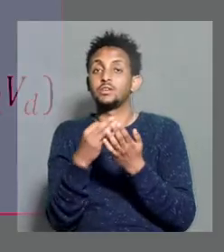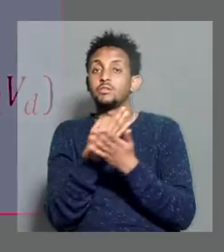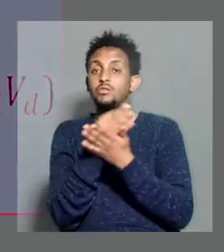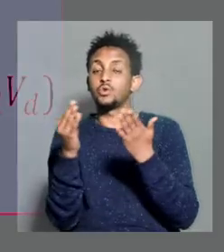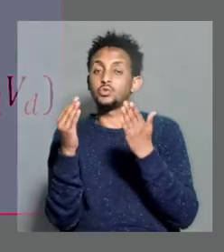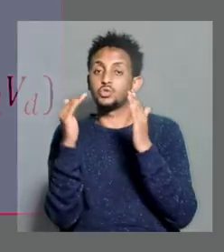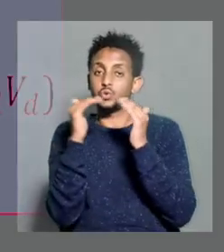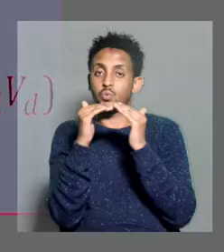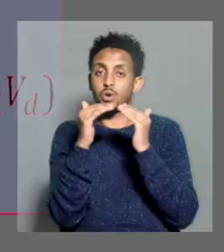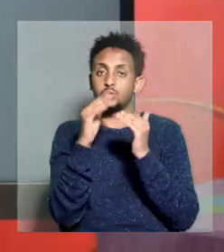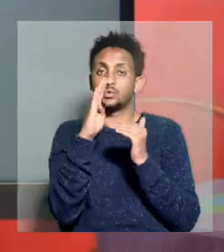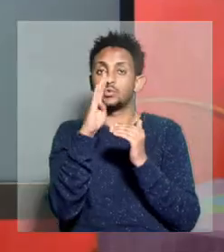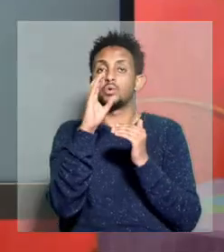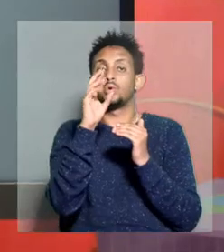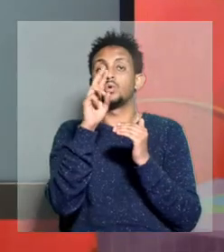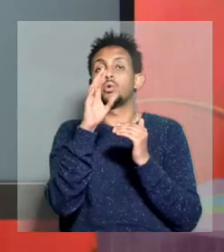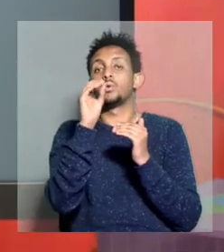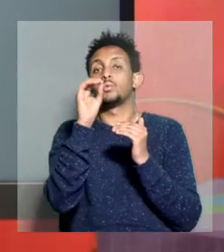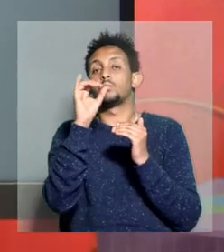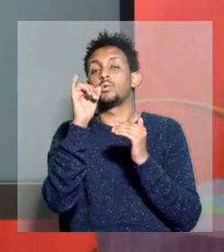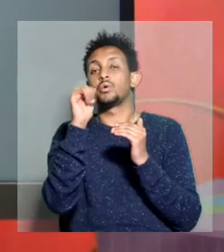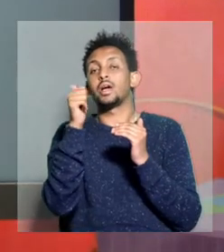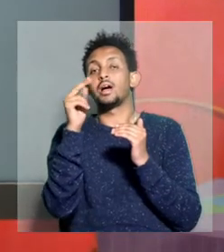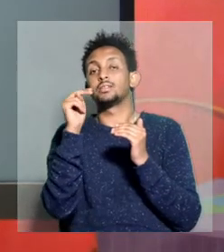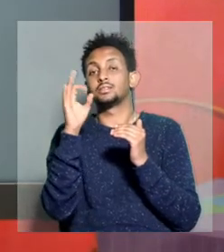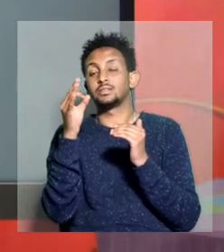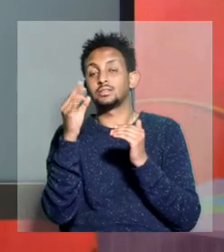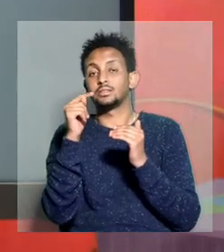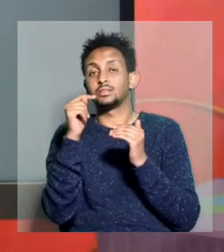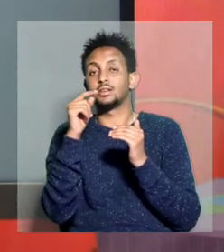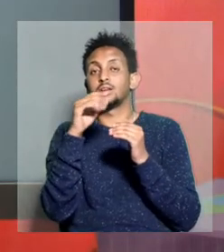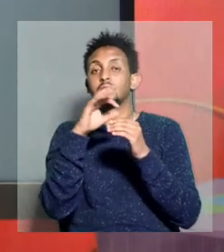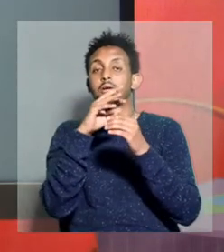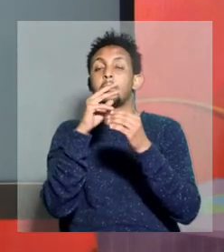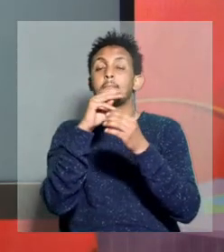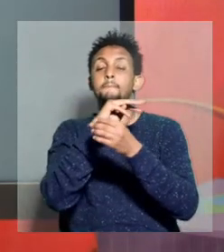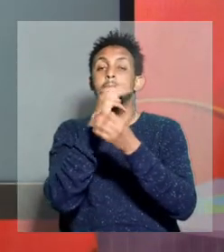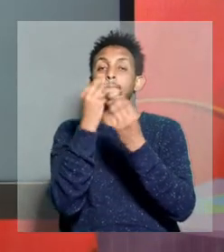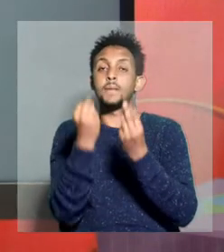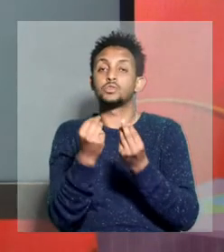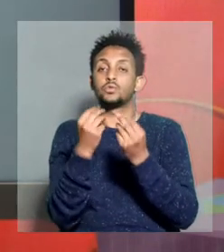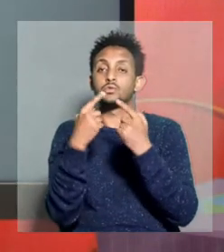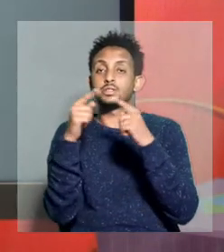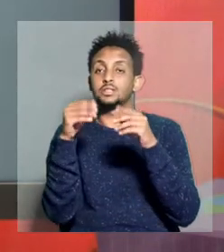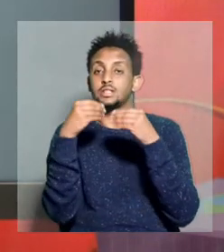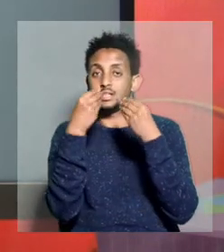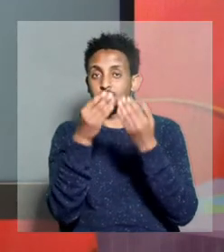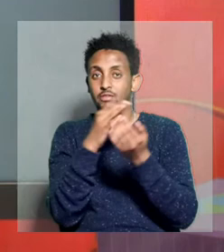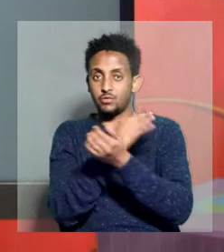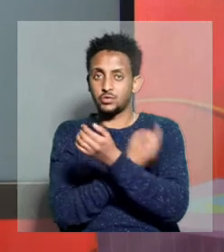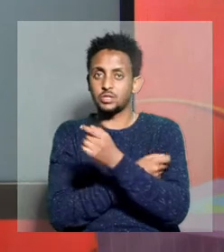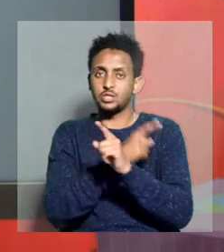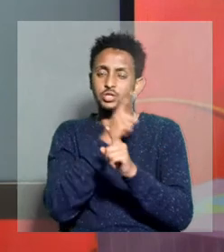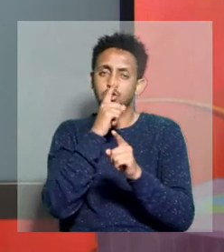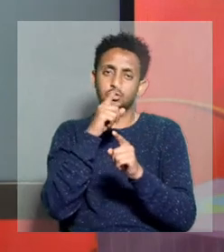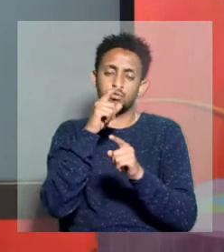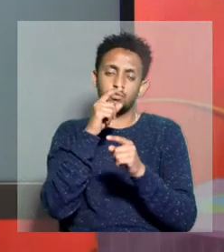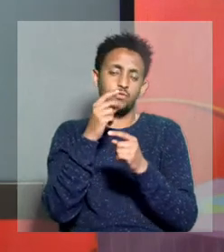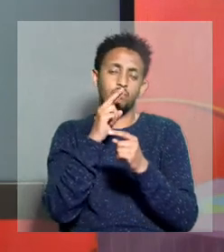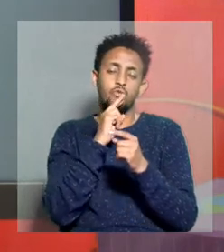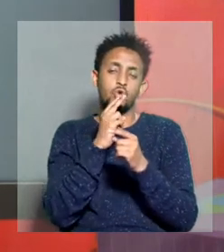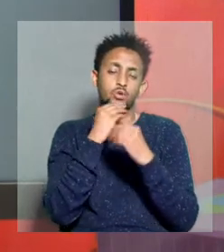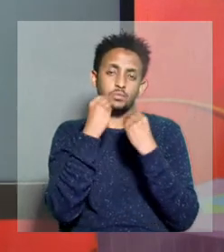is equal to buoyant force. And in this case, mass of a fluid, rather than giving mass, it's possible to use